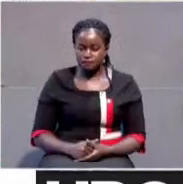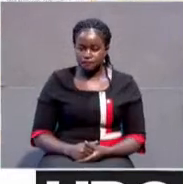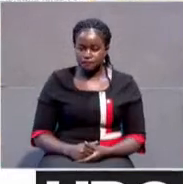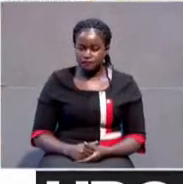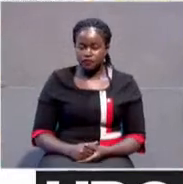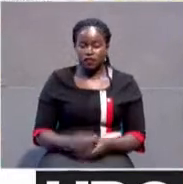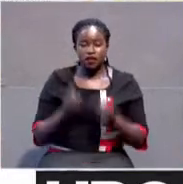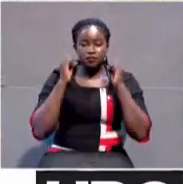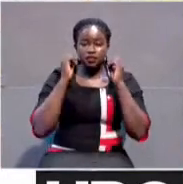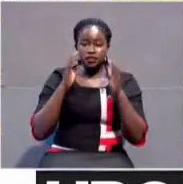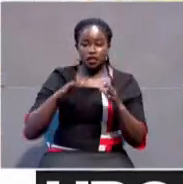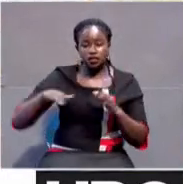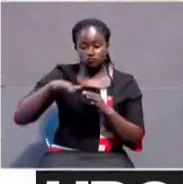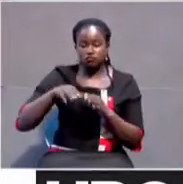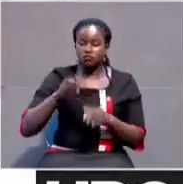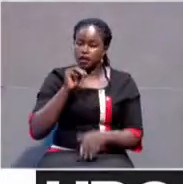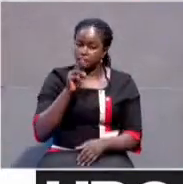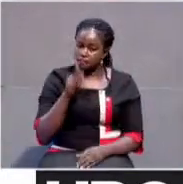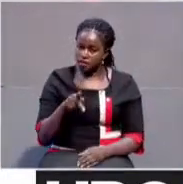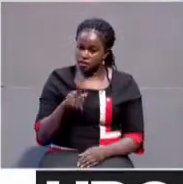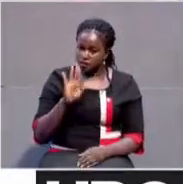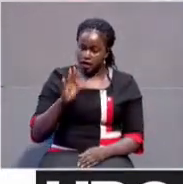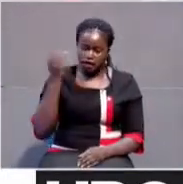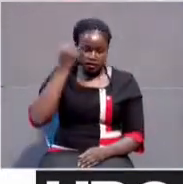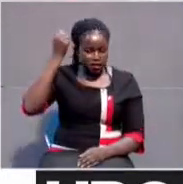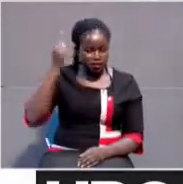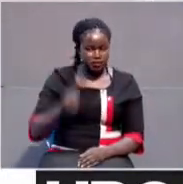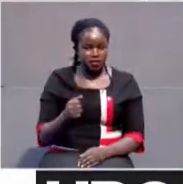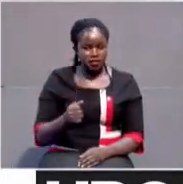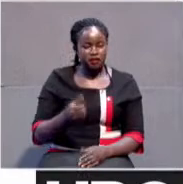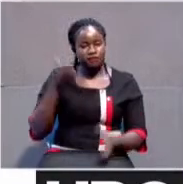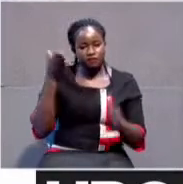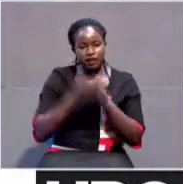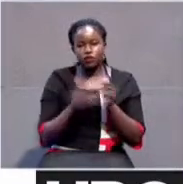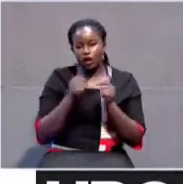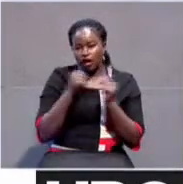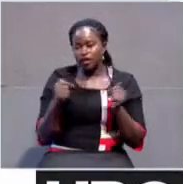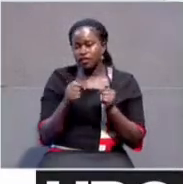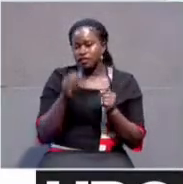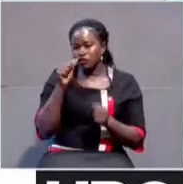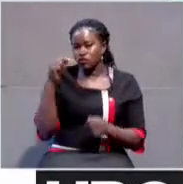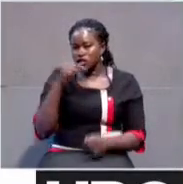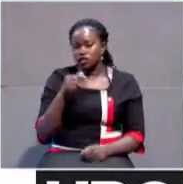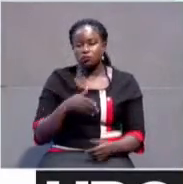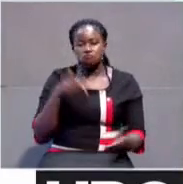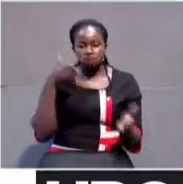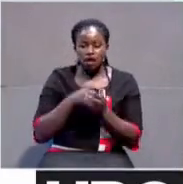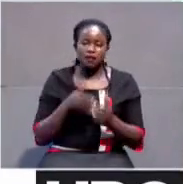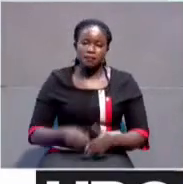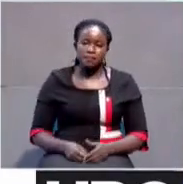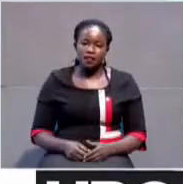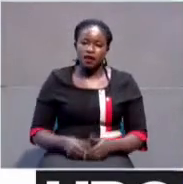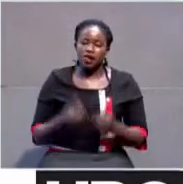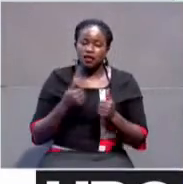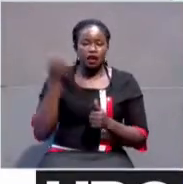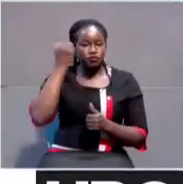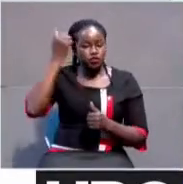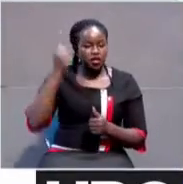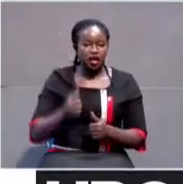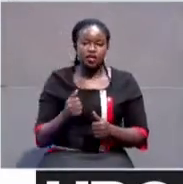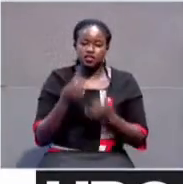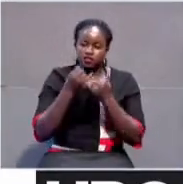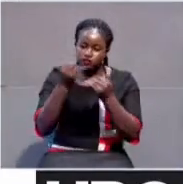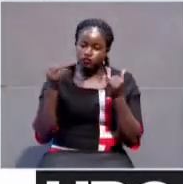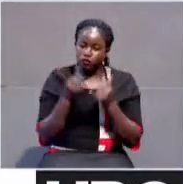Mitiana Municipality Member of Parliament Judgment, he filed against the Attorney General Phillips. Trial Judge Esther Nambayo has told parties